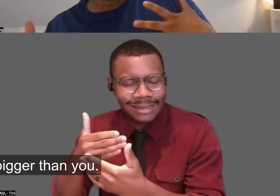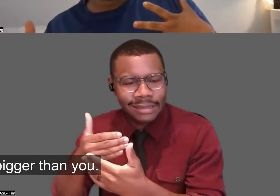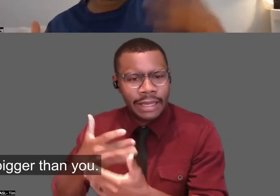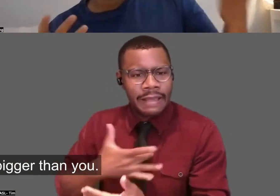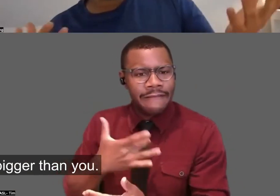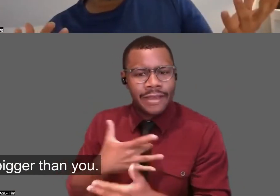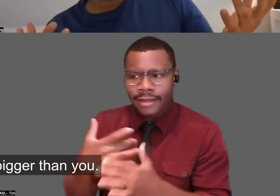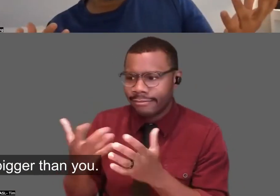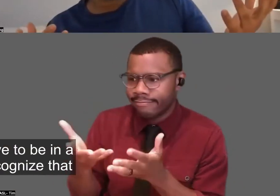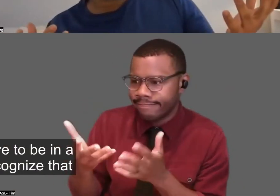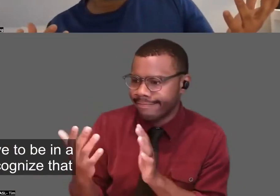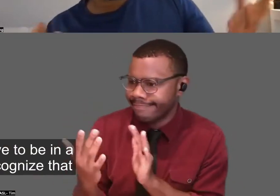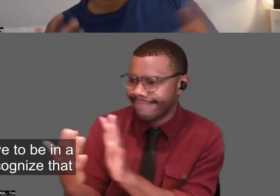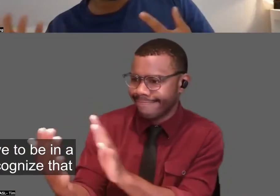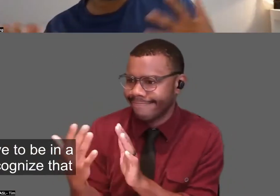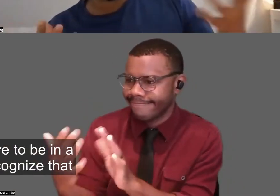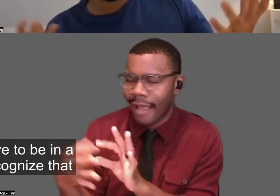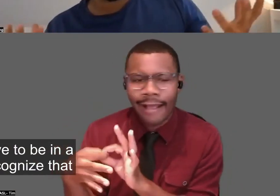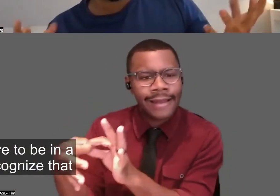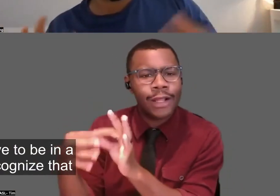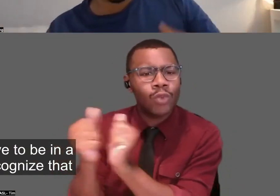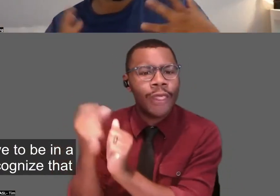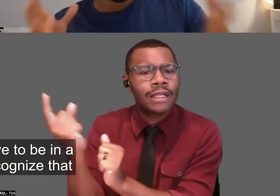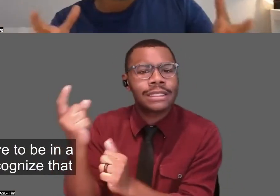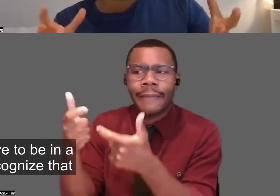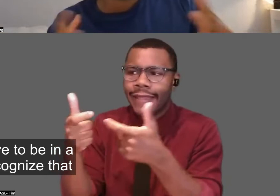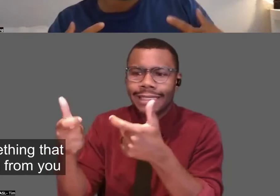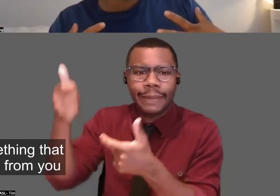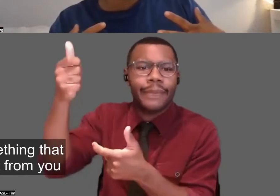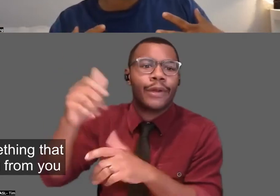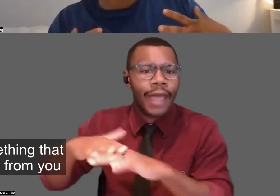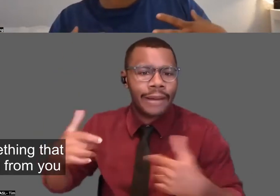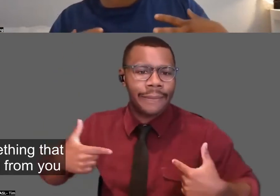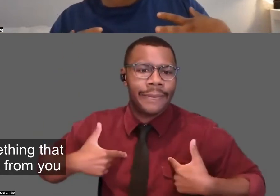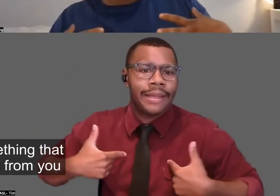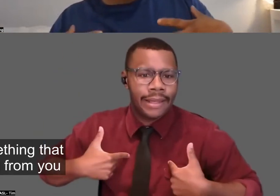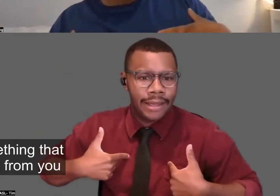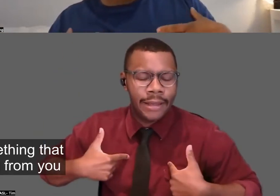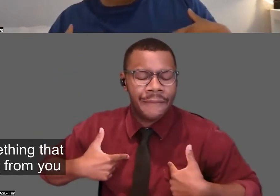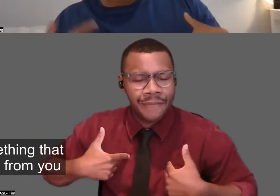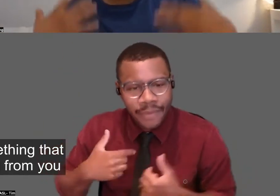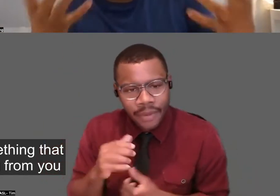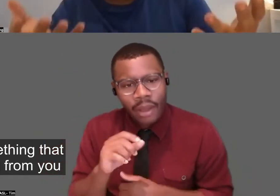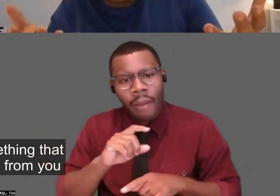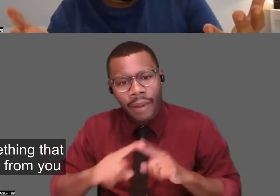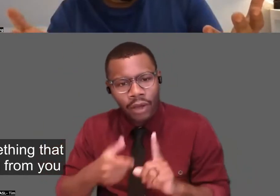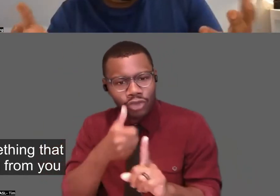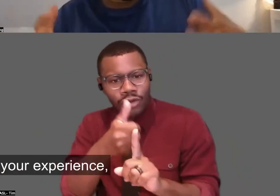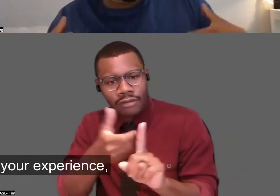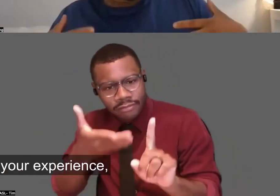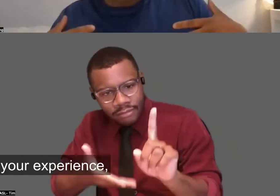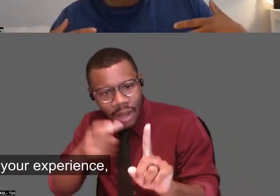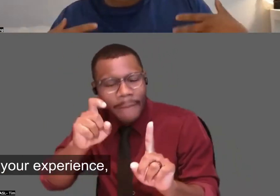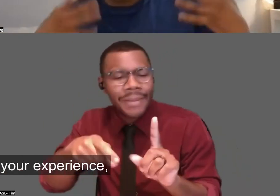that's bigger than you, but you also have to be in a place to also recognize that that's like something that is of becoming from you